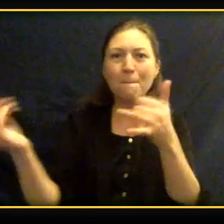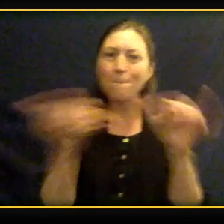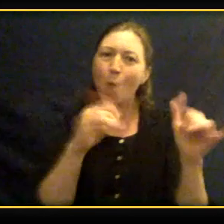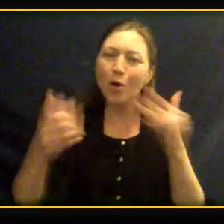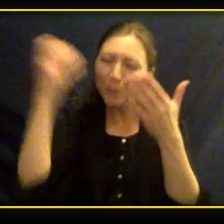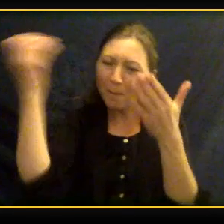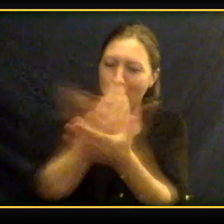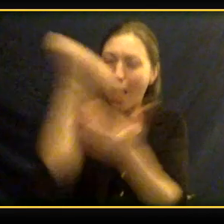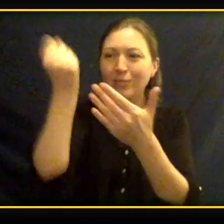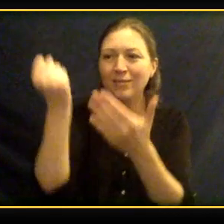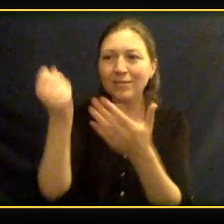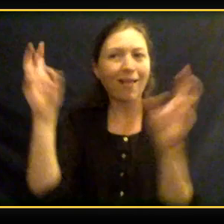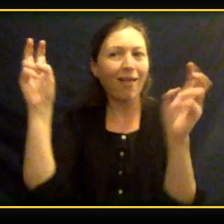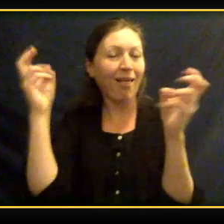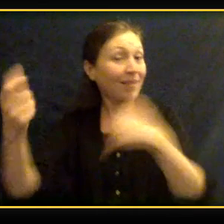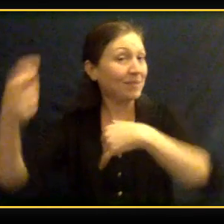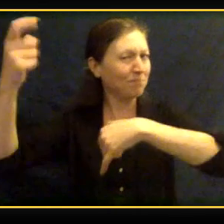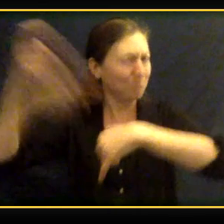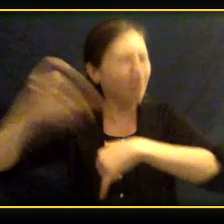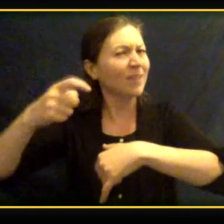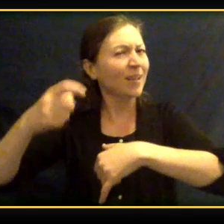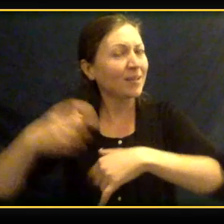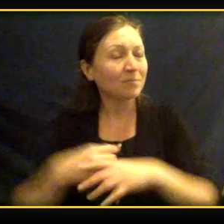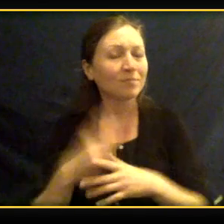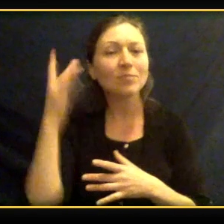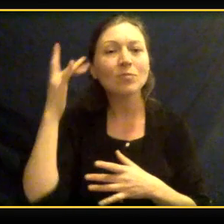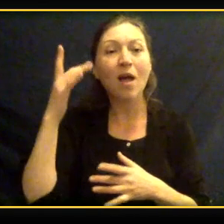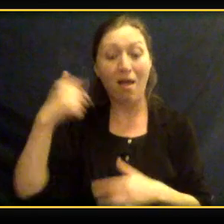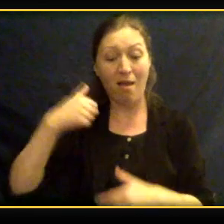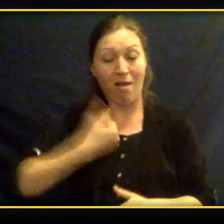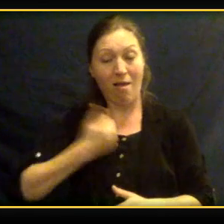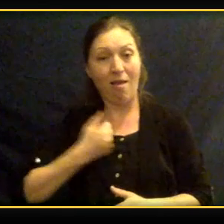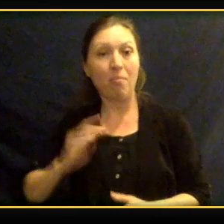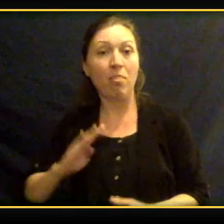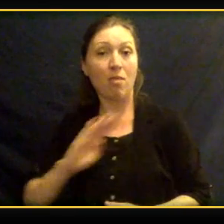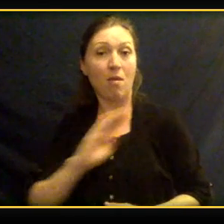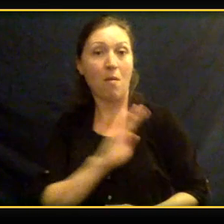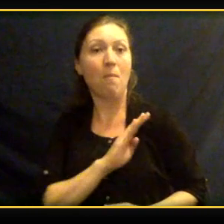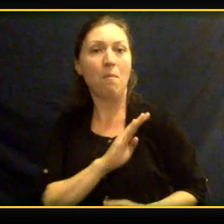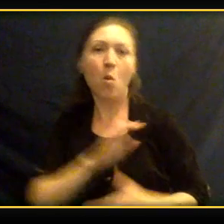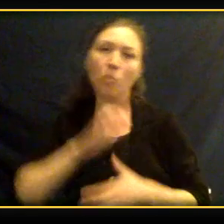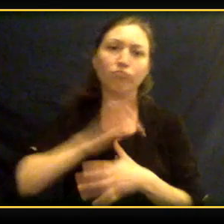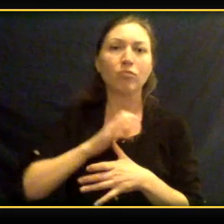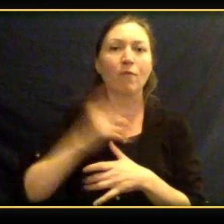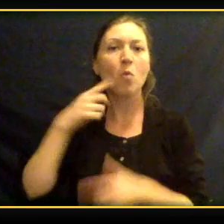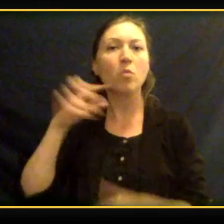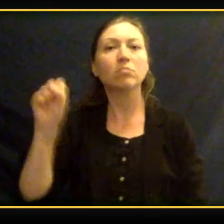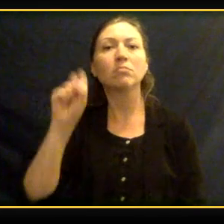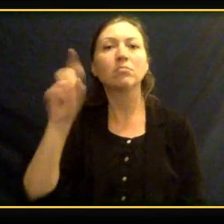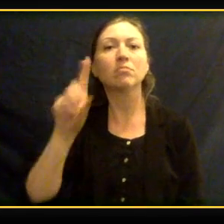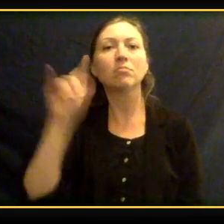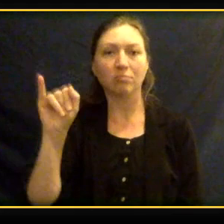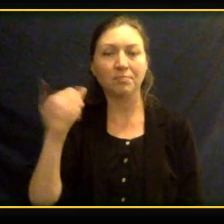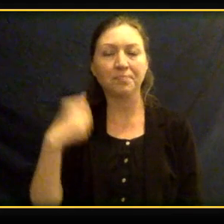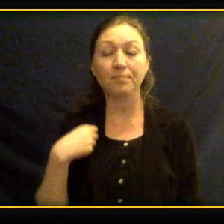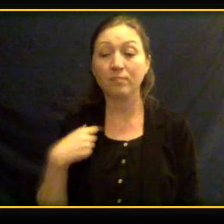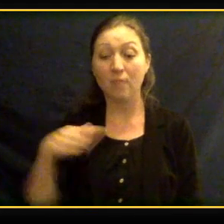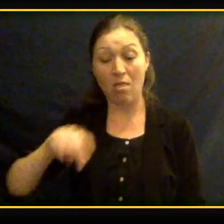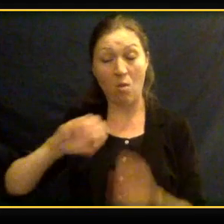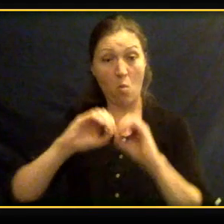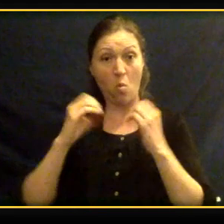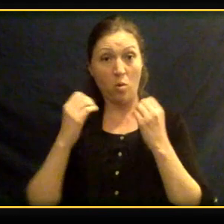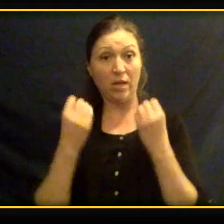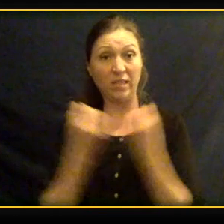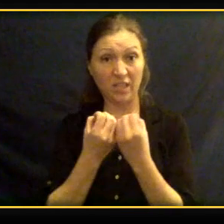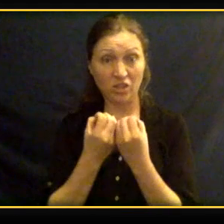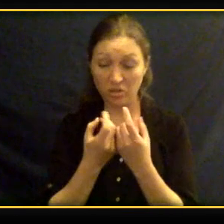is Steve Degnan, and as Bob noted, I'm the board chair of Starkloff Disability Institute, the organization behind the vital work